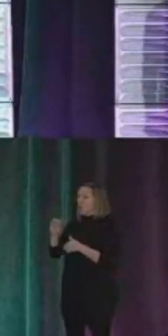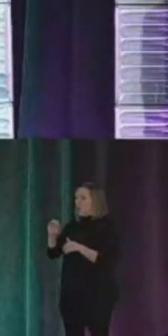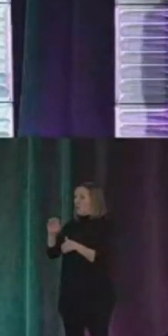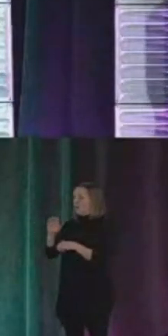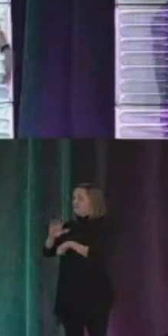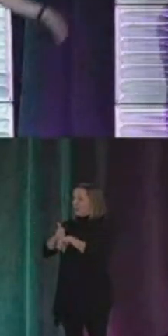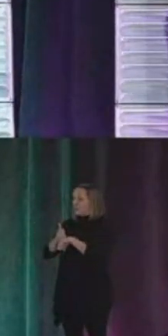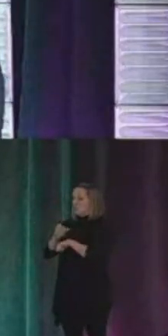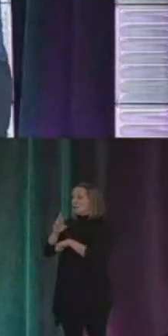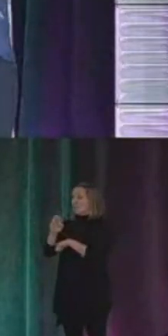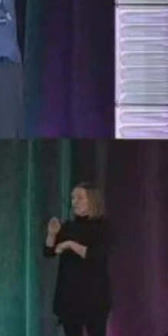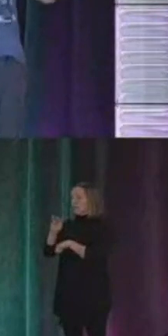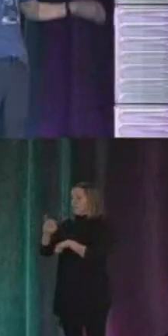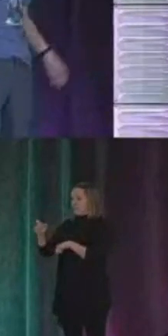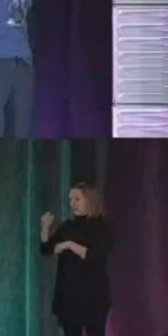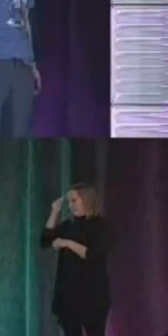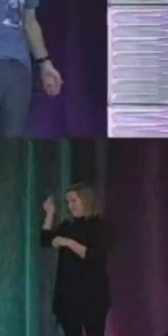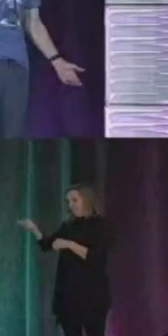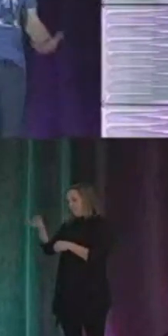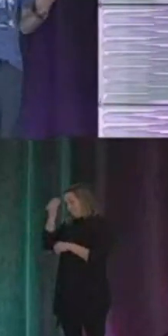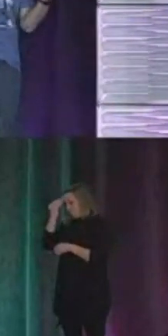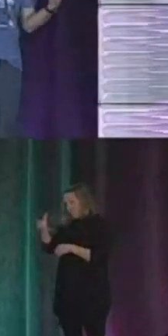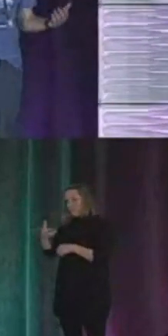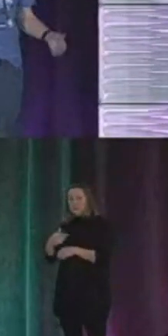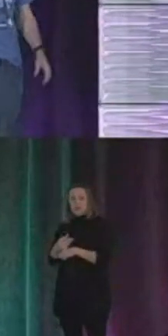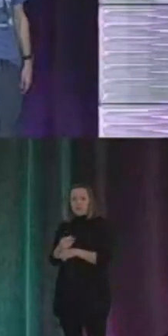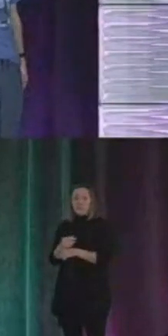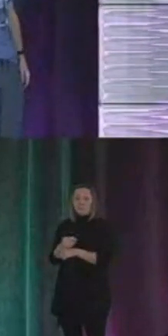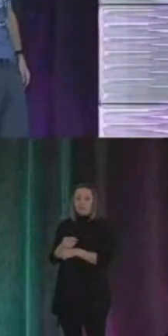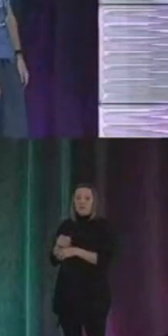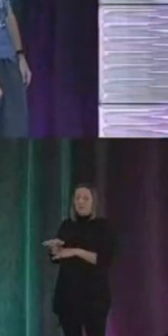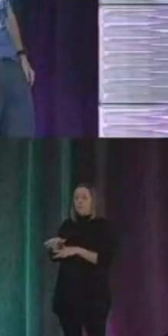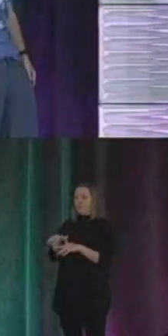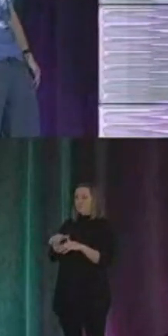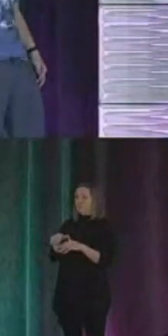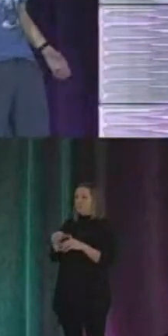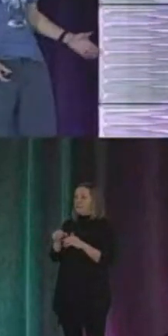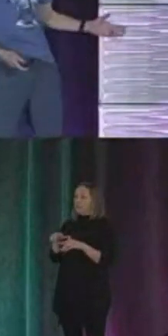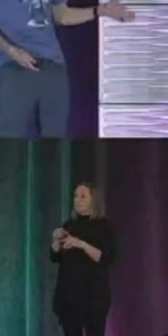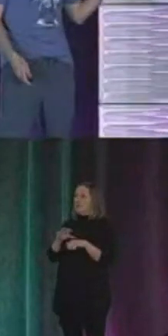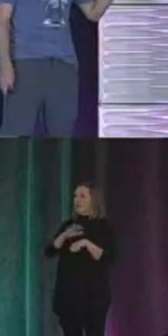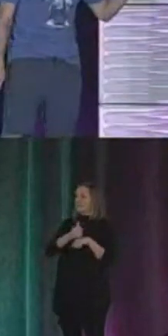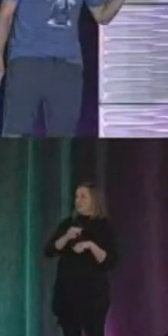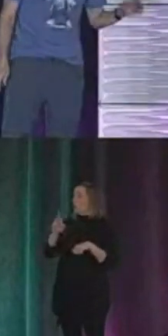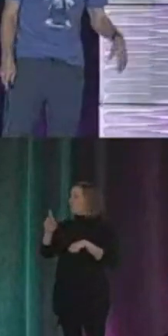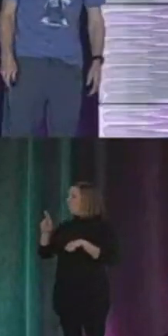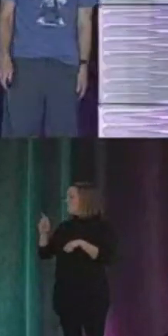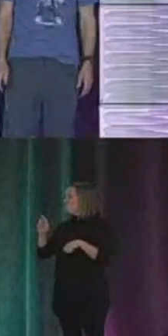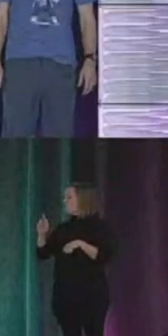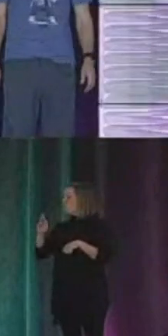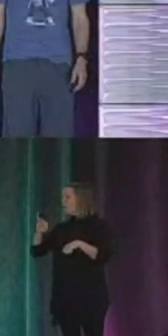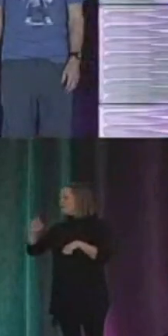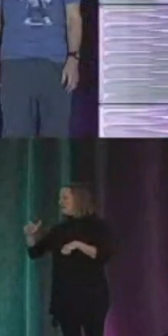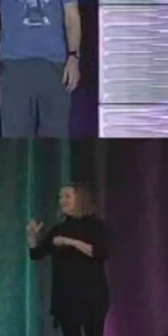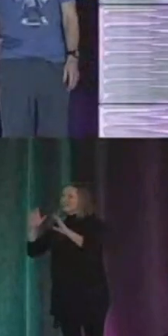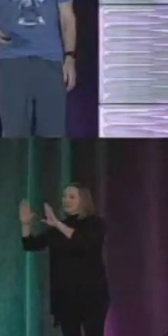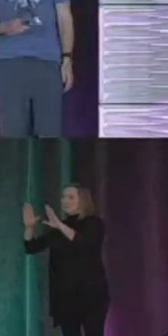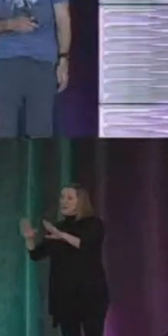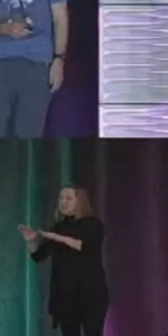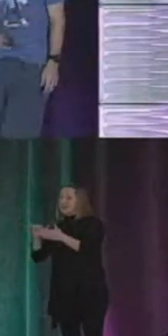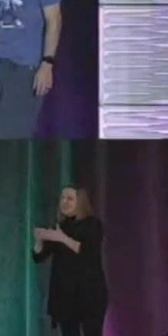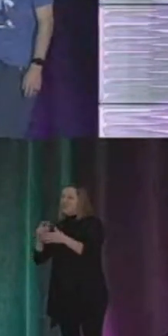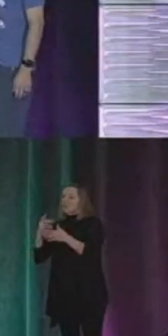the co-founders of Remix, so full disclosure there. But I loved Remix before I joined. And Remix is amazing, and it's what got me thinking about the